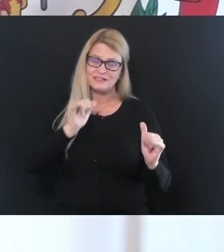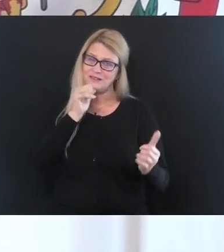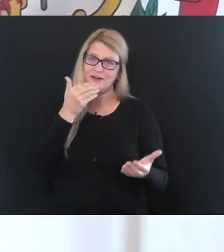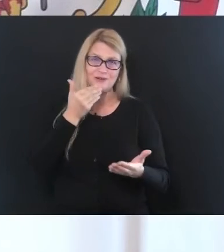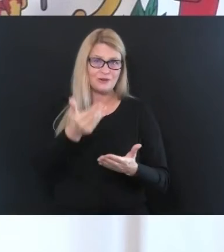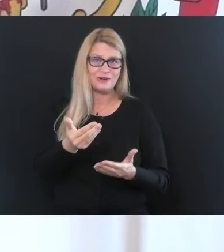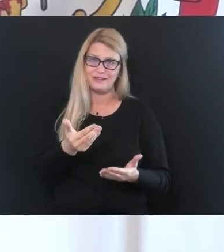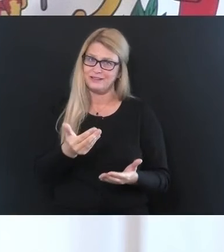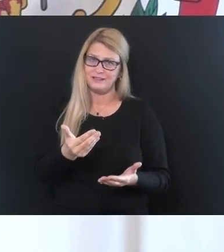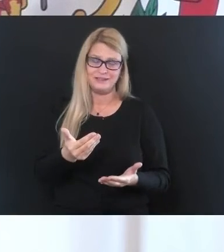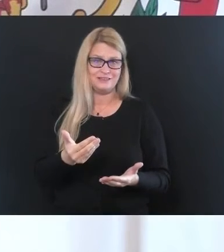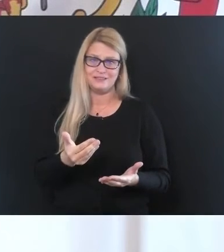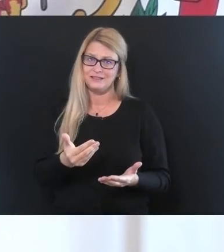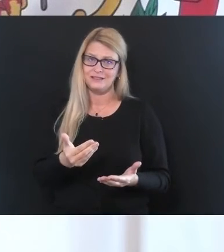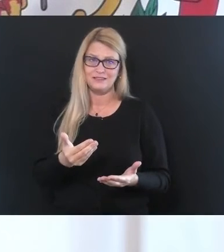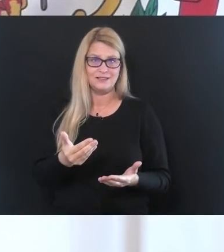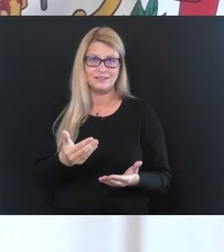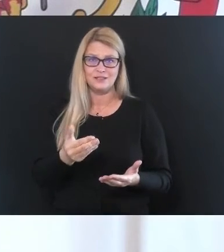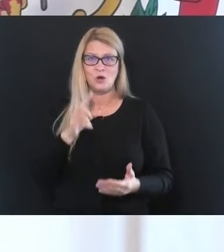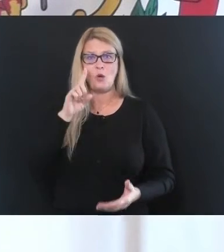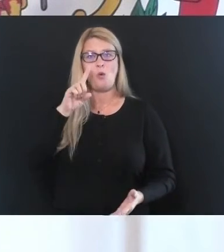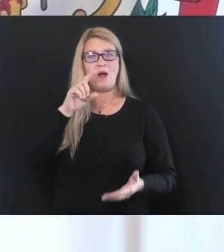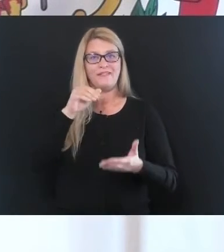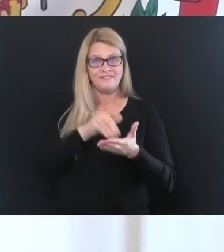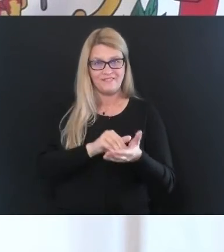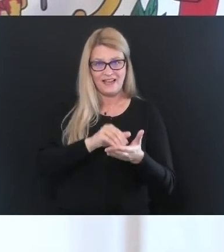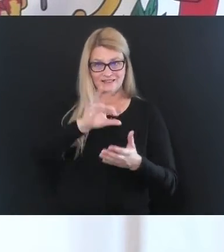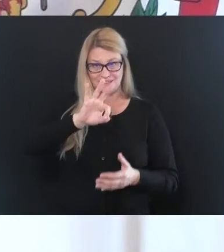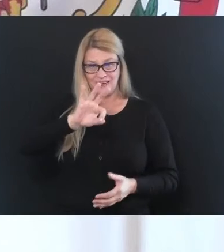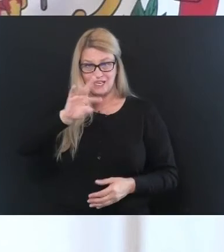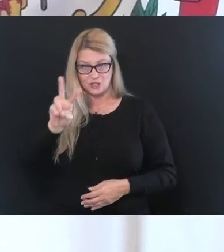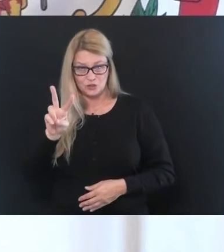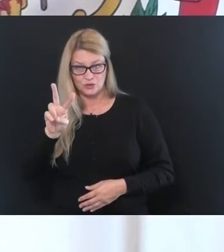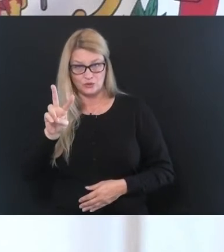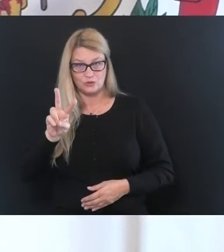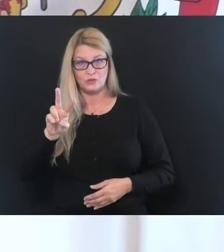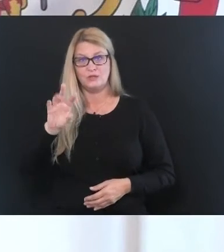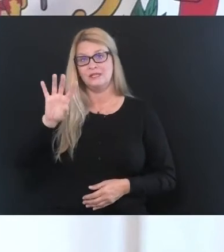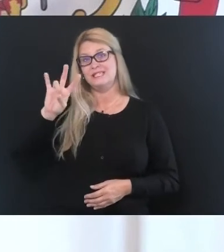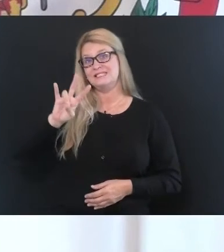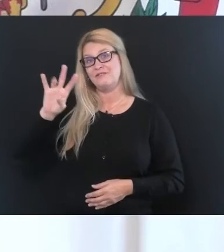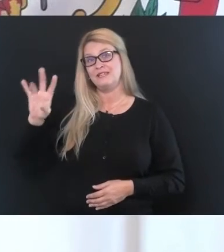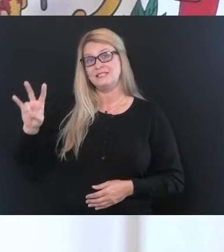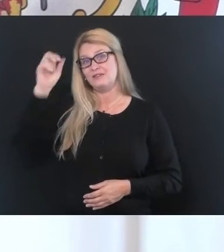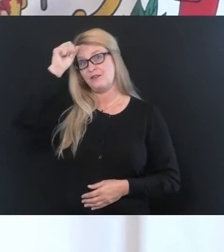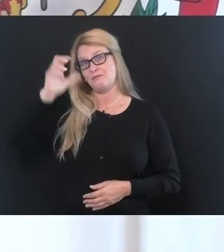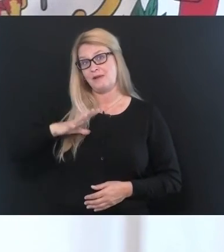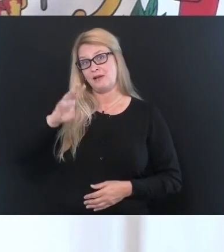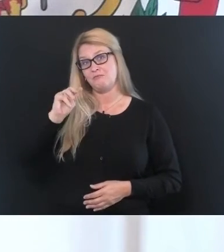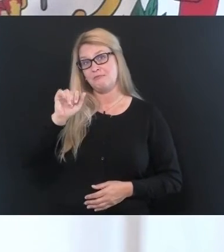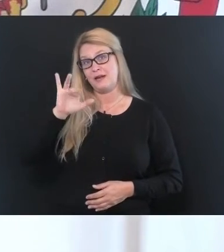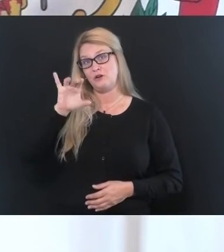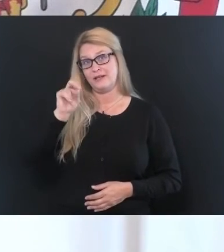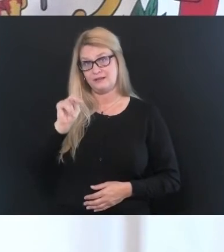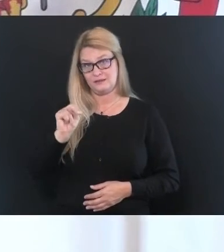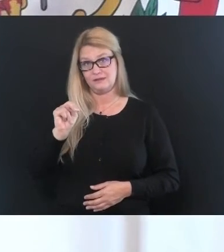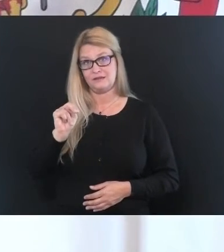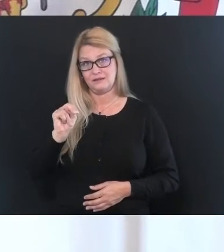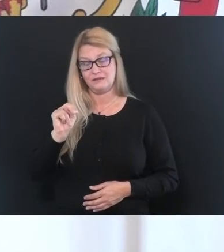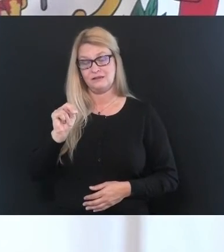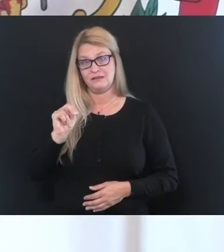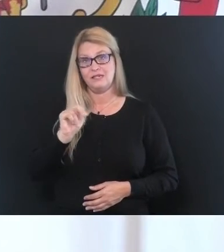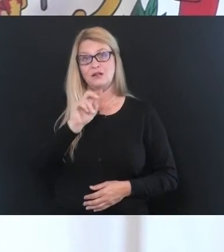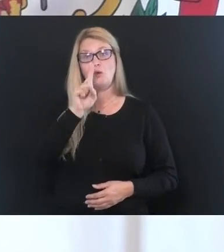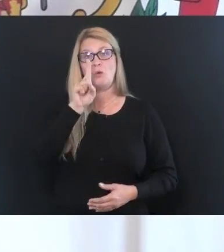unbelievable. Our 1,092nd death is a 77-year-old male from Marion County.